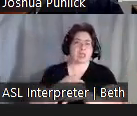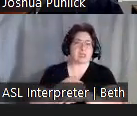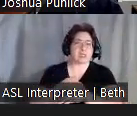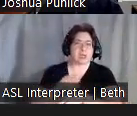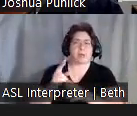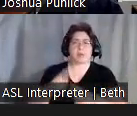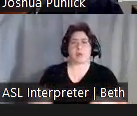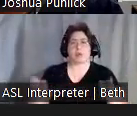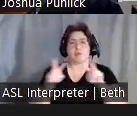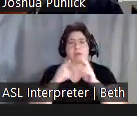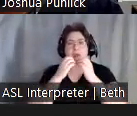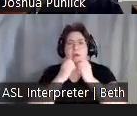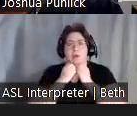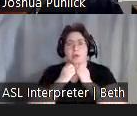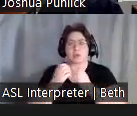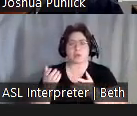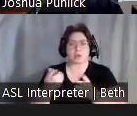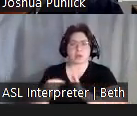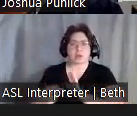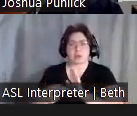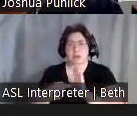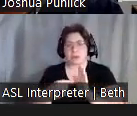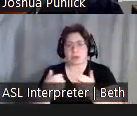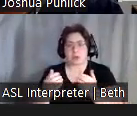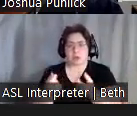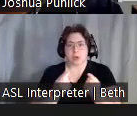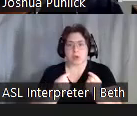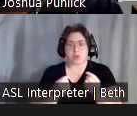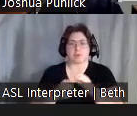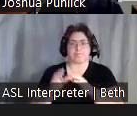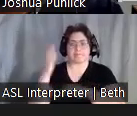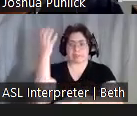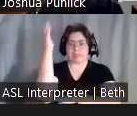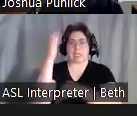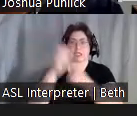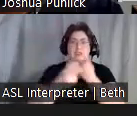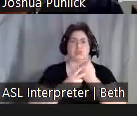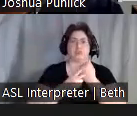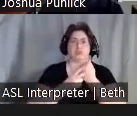wood products that store carbon for long periods of time.